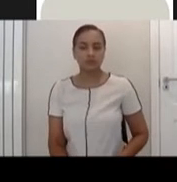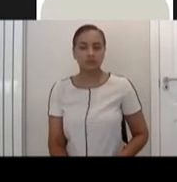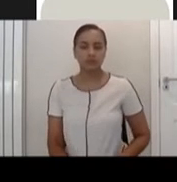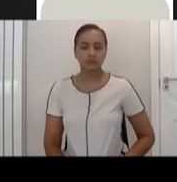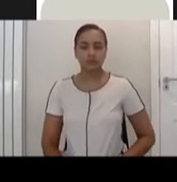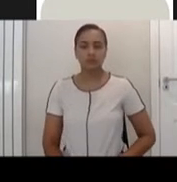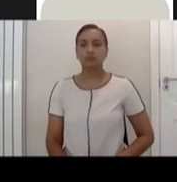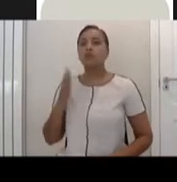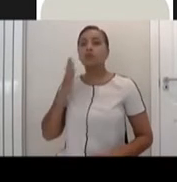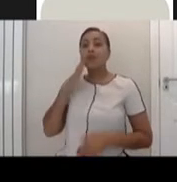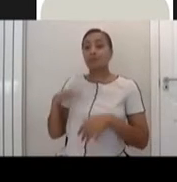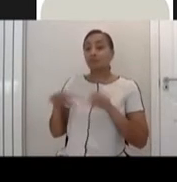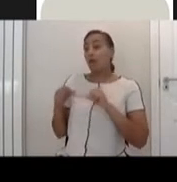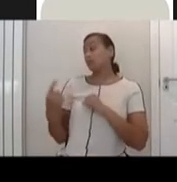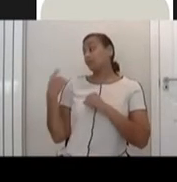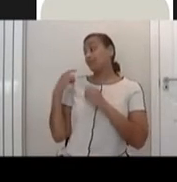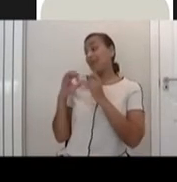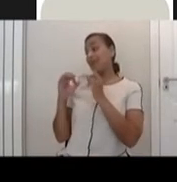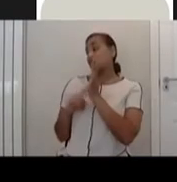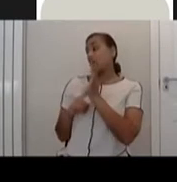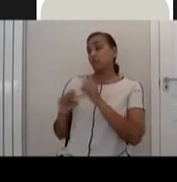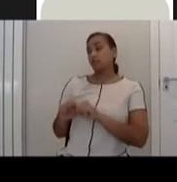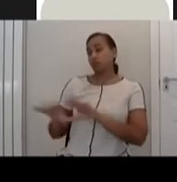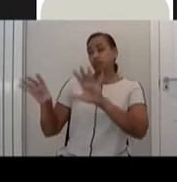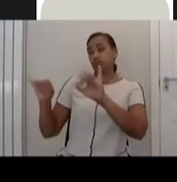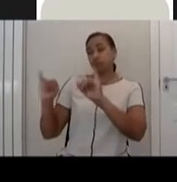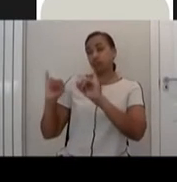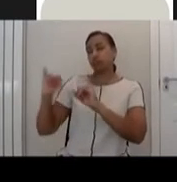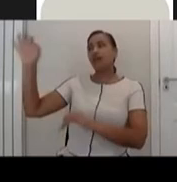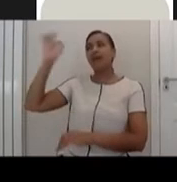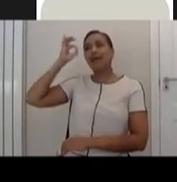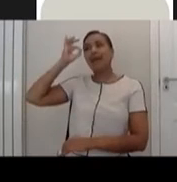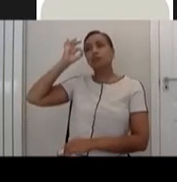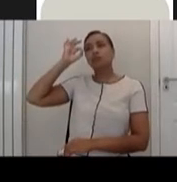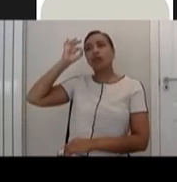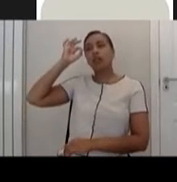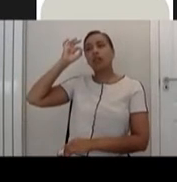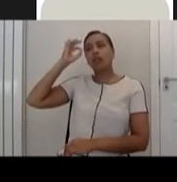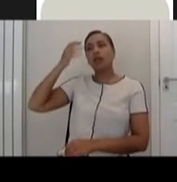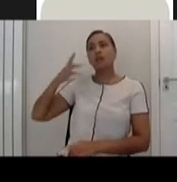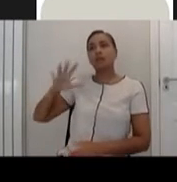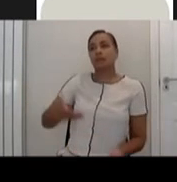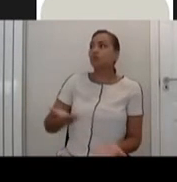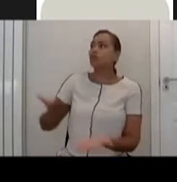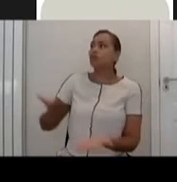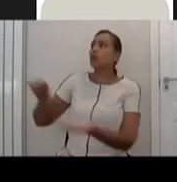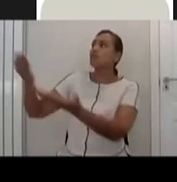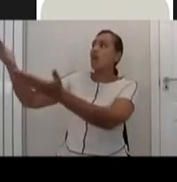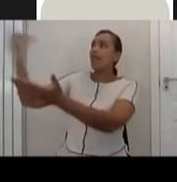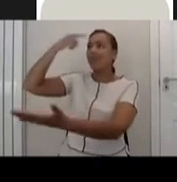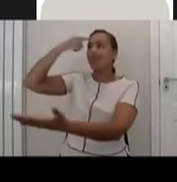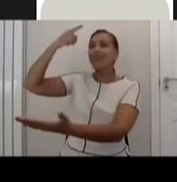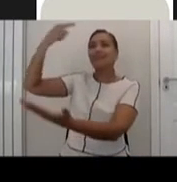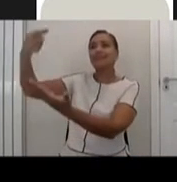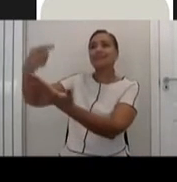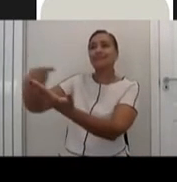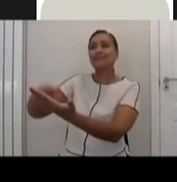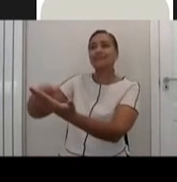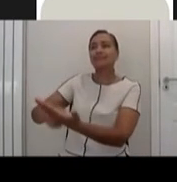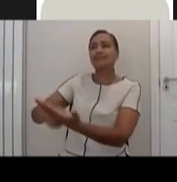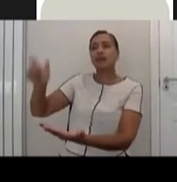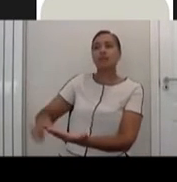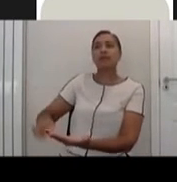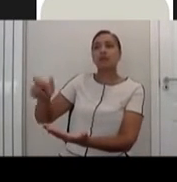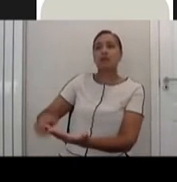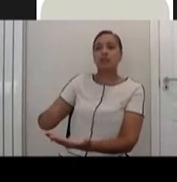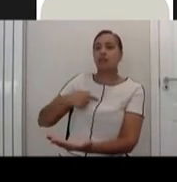the pandemic, the council were provided with a list of people through our work in